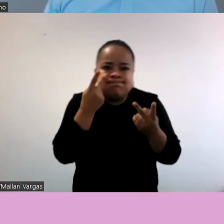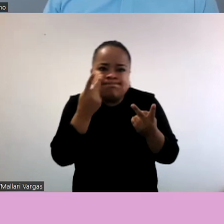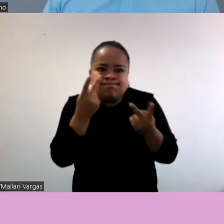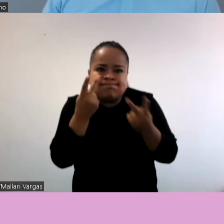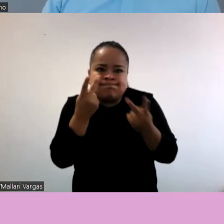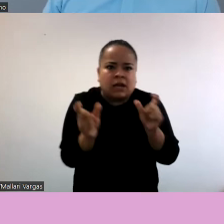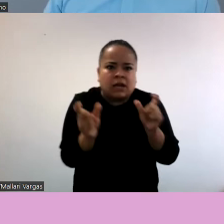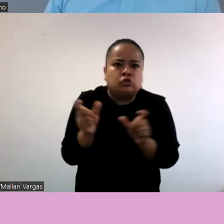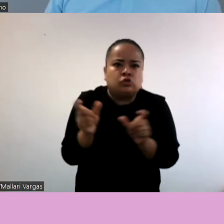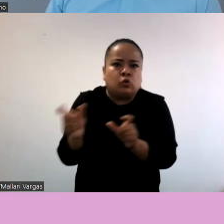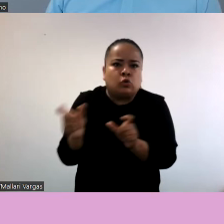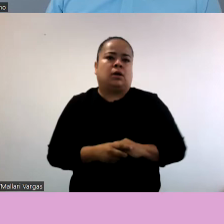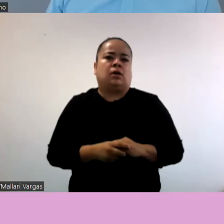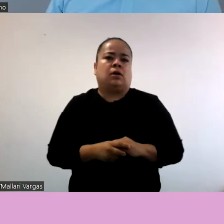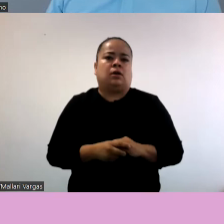disaster risk